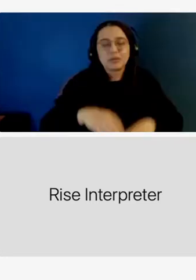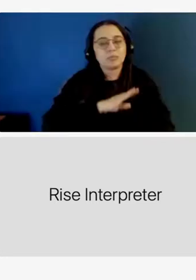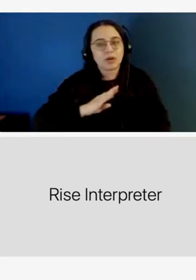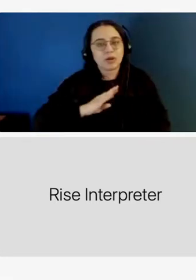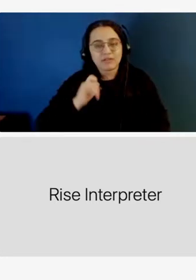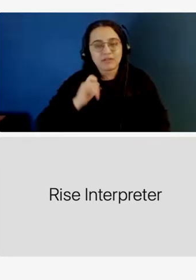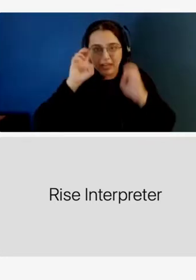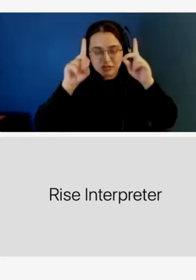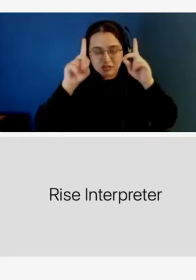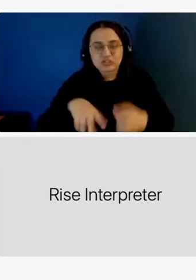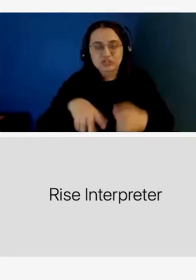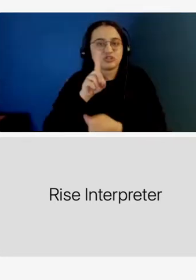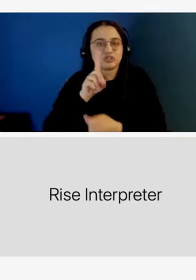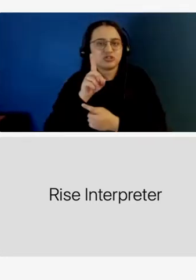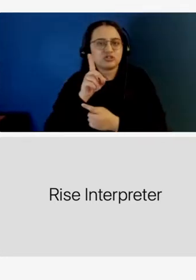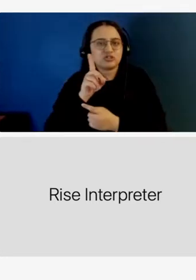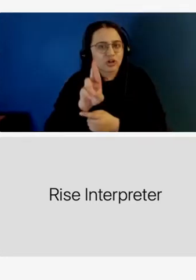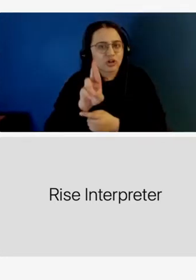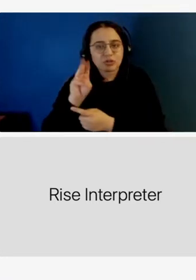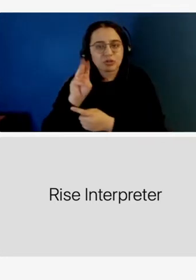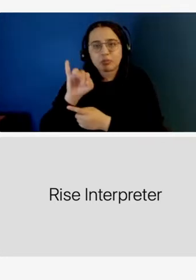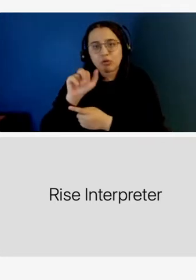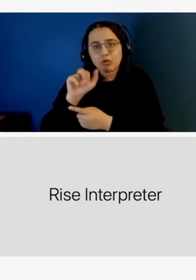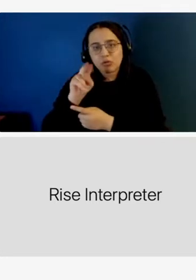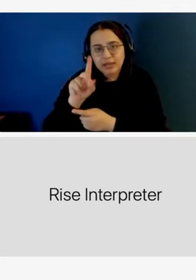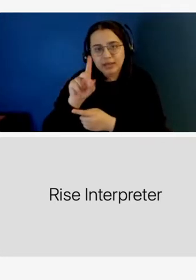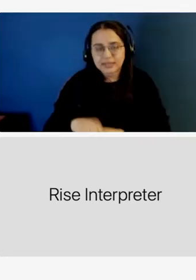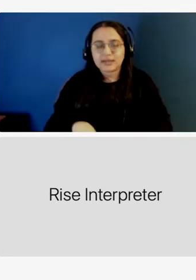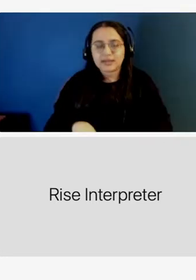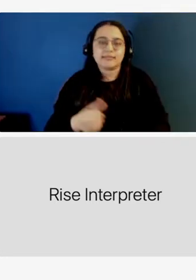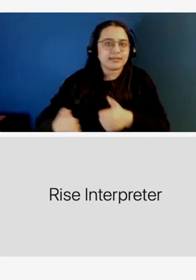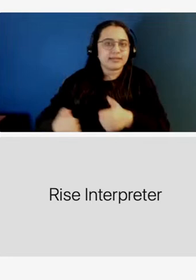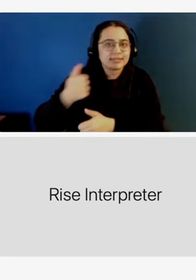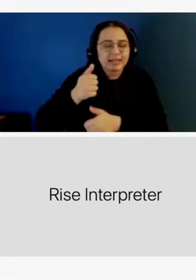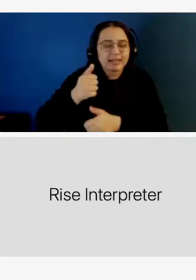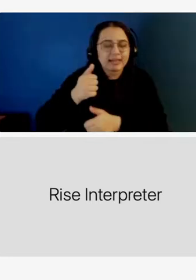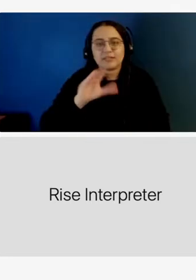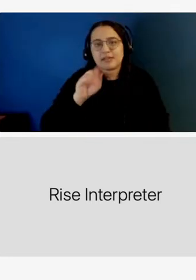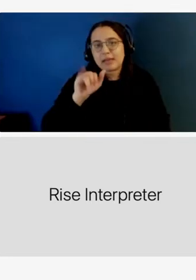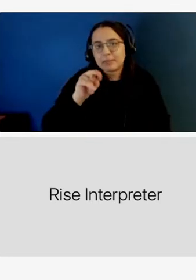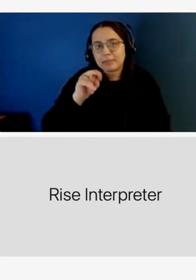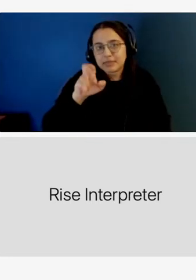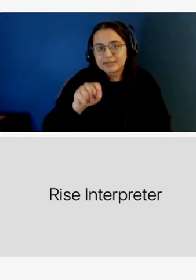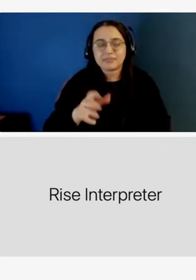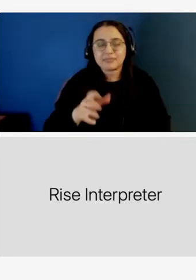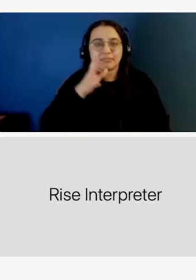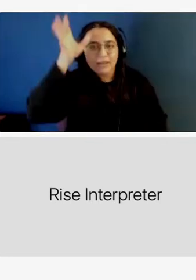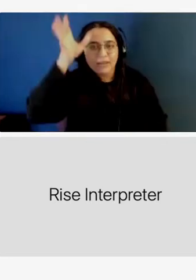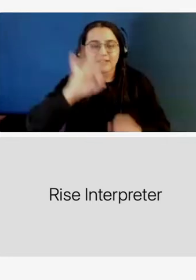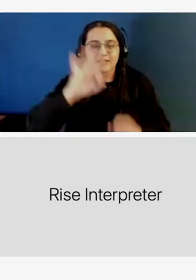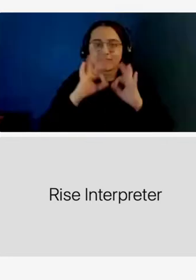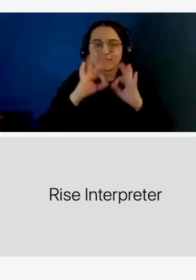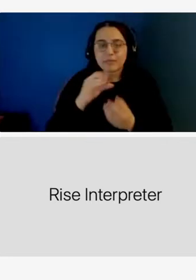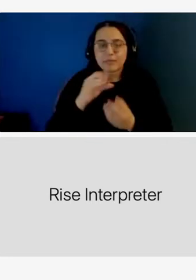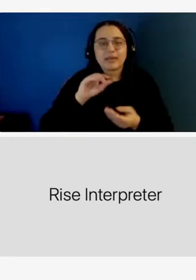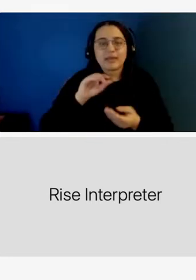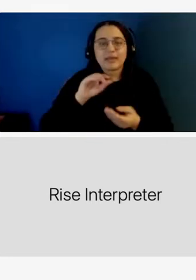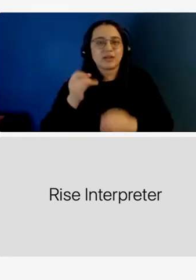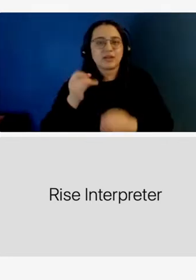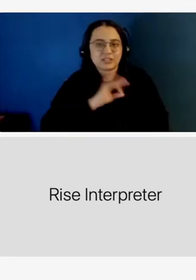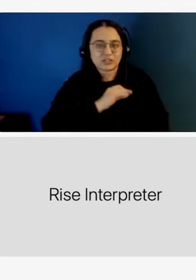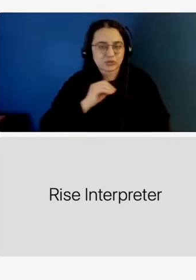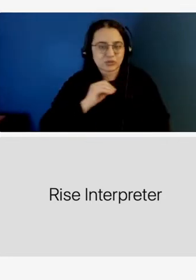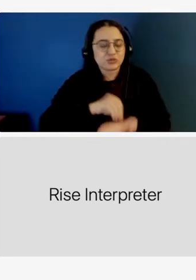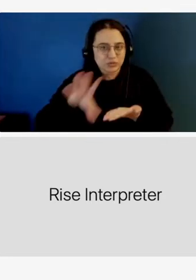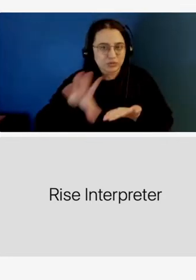Executive Cabinet, parents, families, community, and students. It is my honor and privilege to recognize Marcos Ruiz, Grand